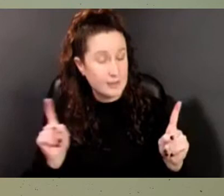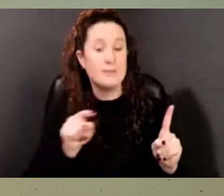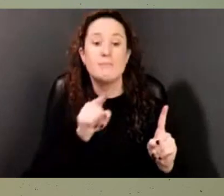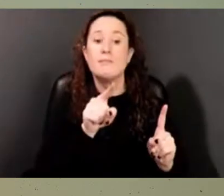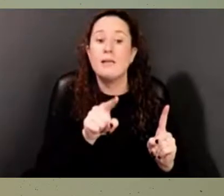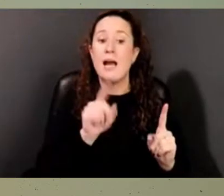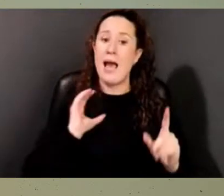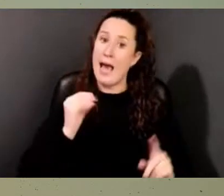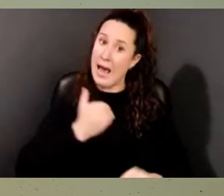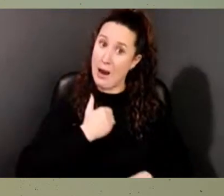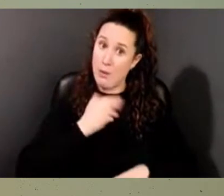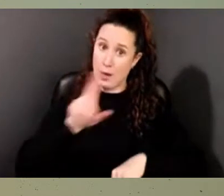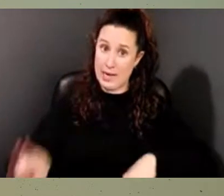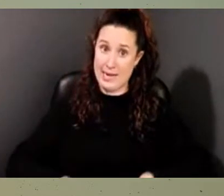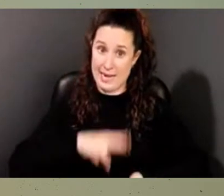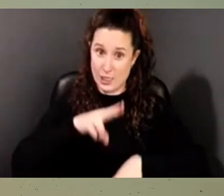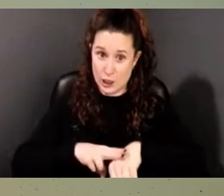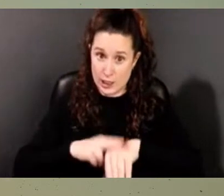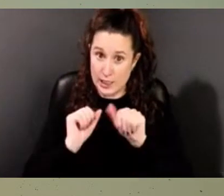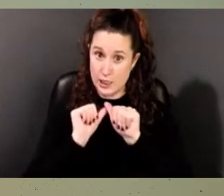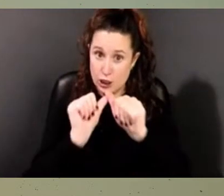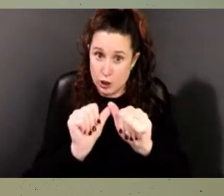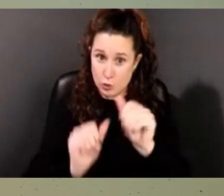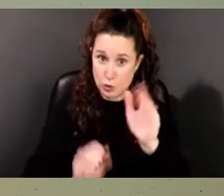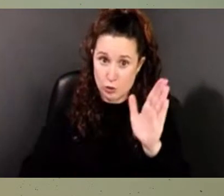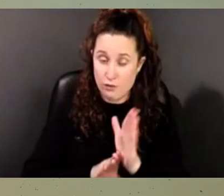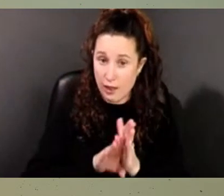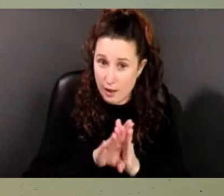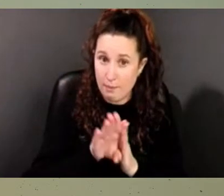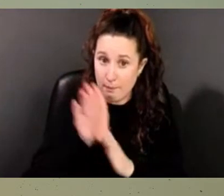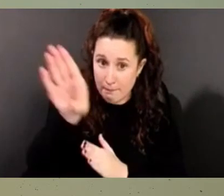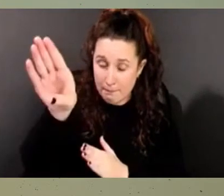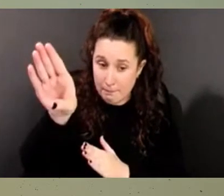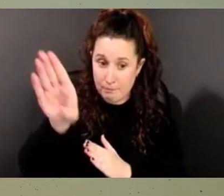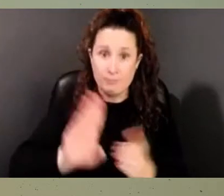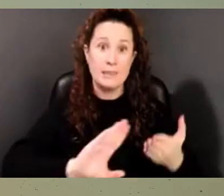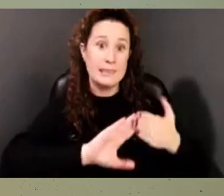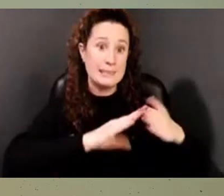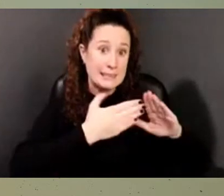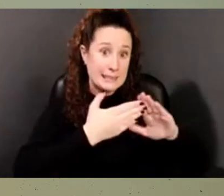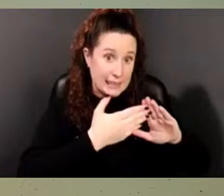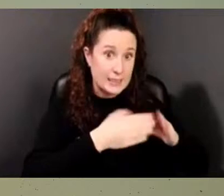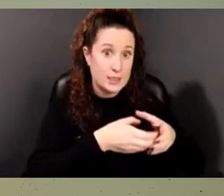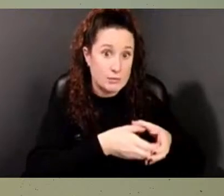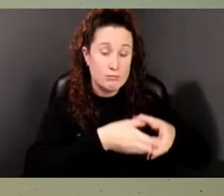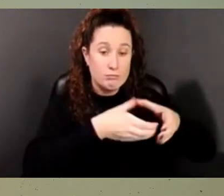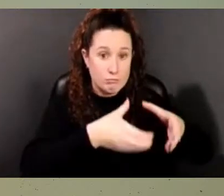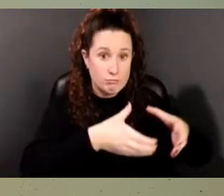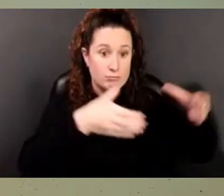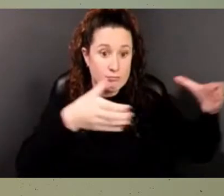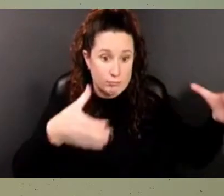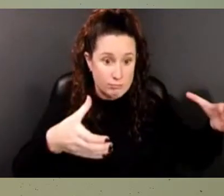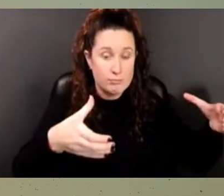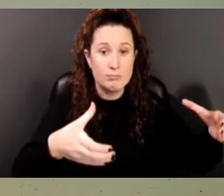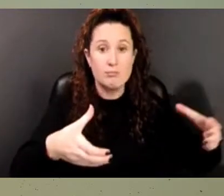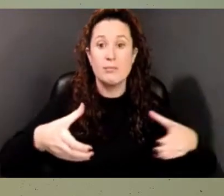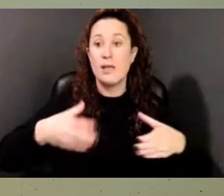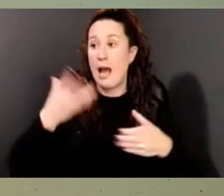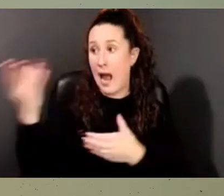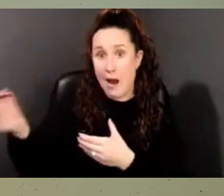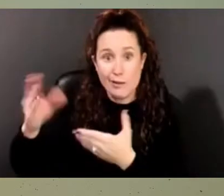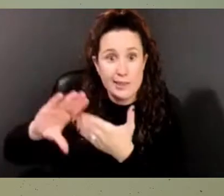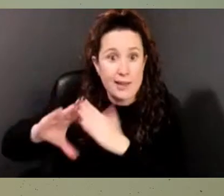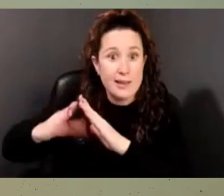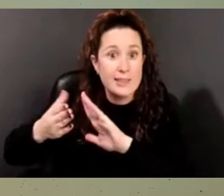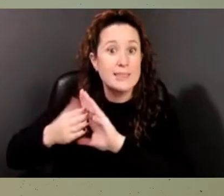our nation developed, right, as cities grew, as suburbia